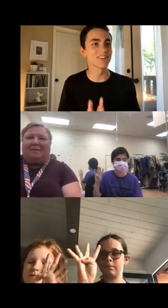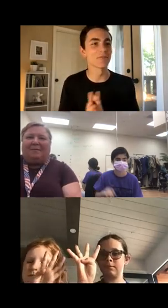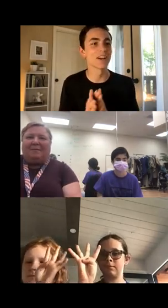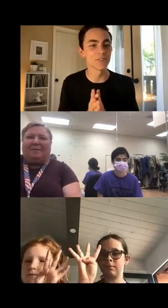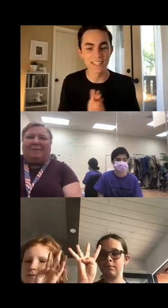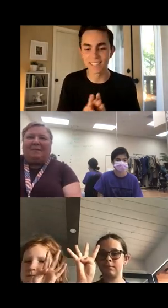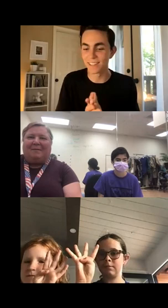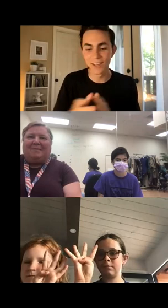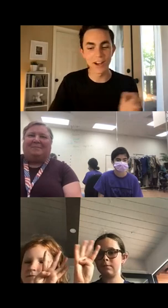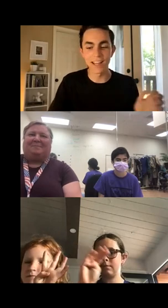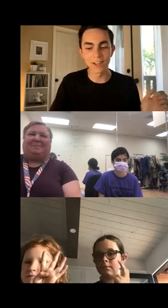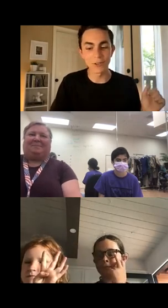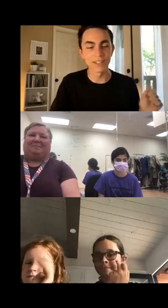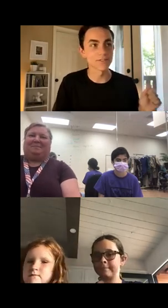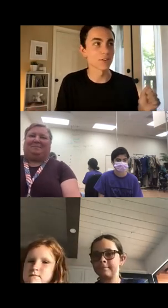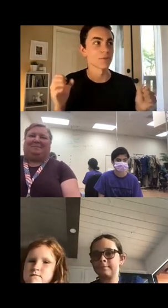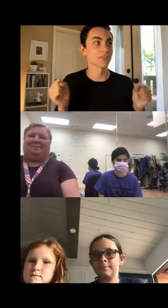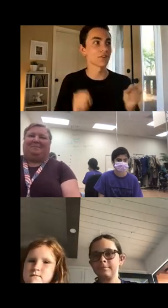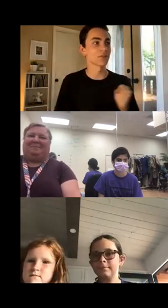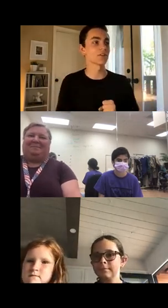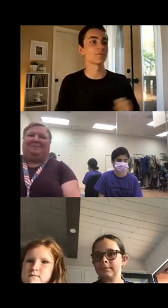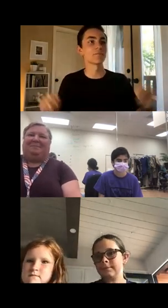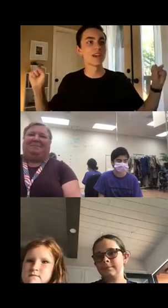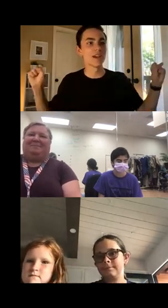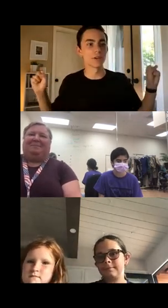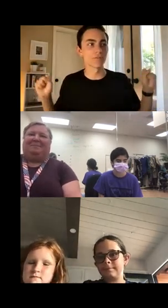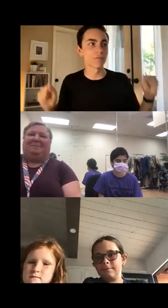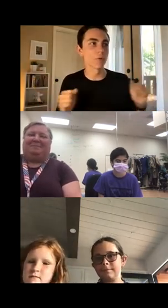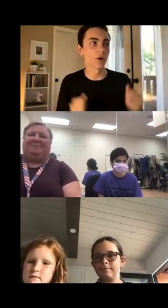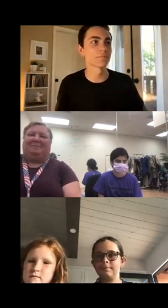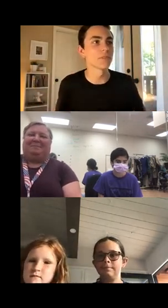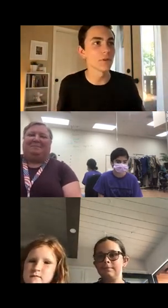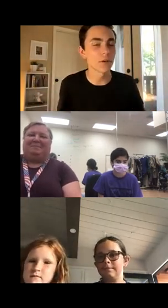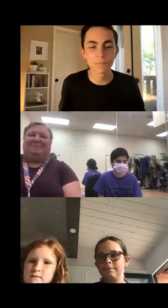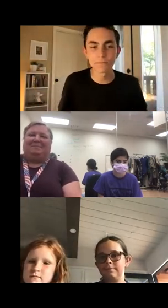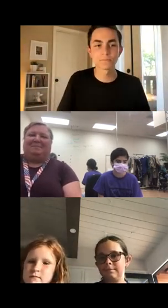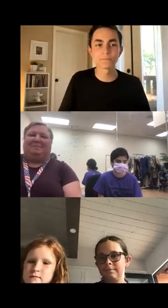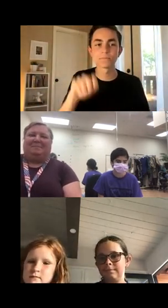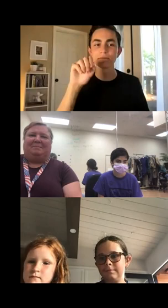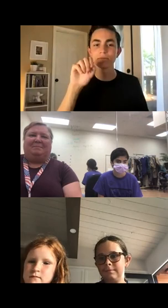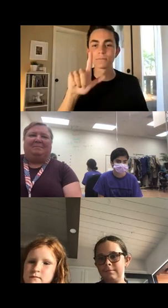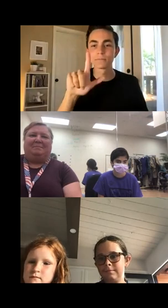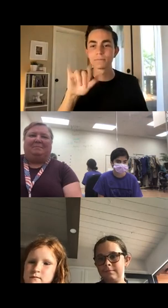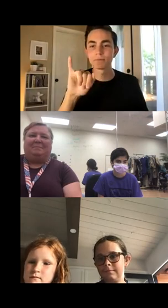Good. Nice job, guys. You're getting a handle on this finger spelling very quickly. We got 4 more. Here we go.